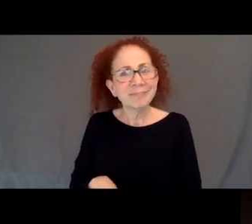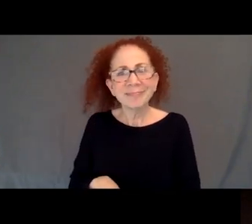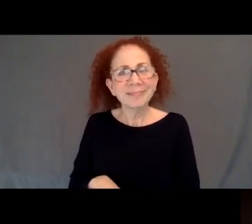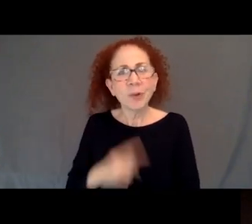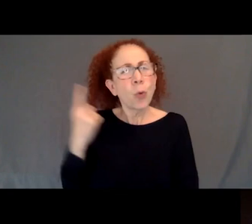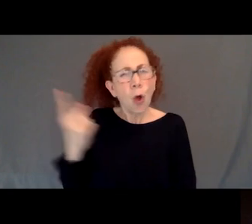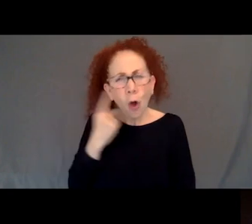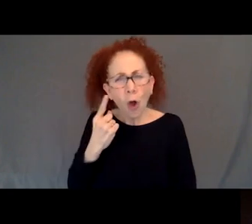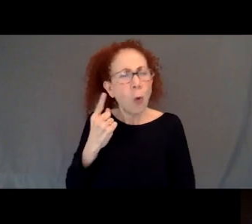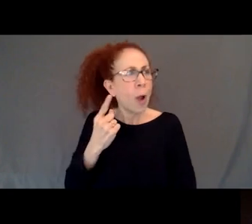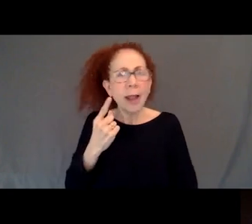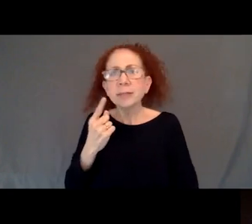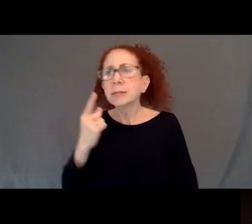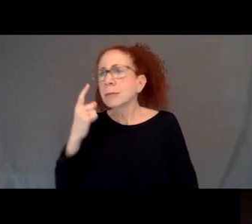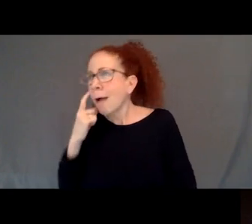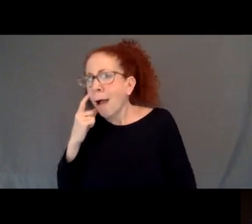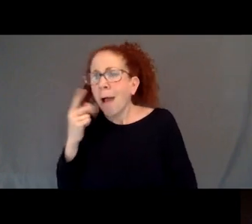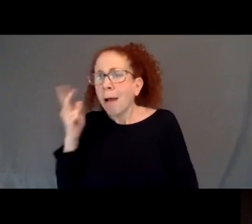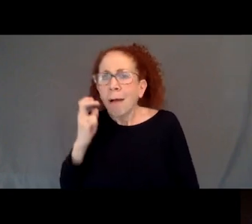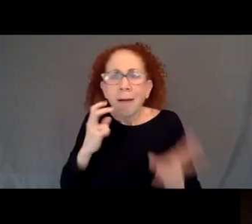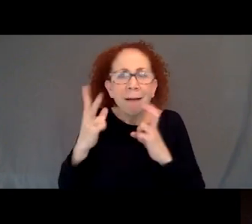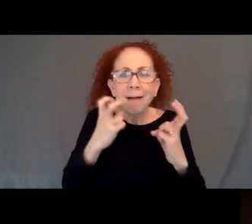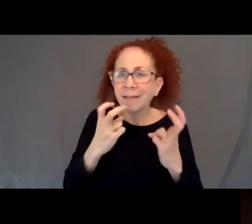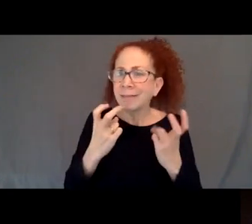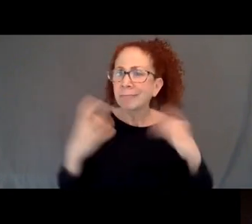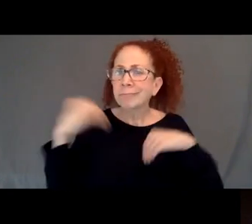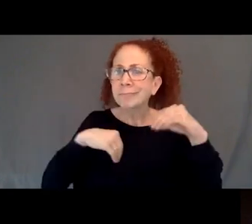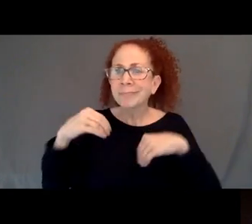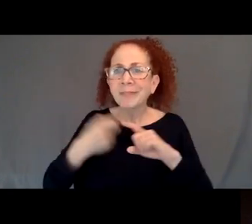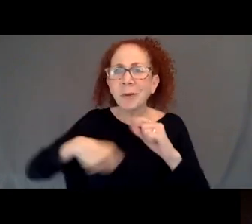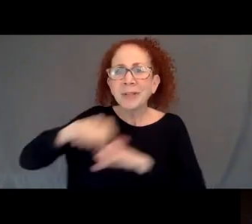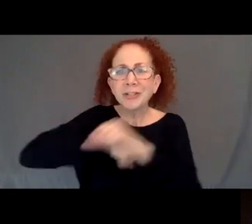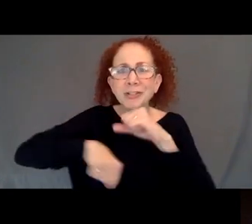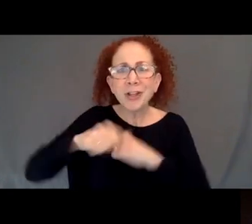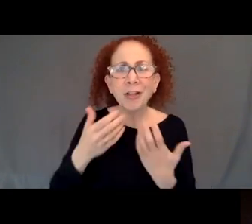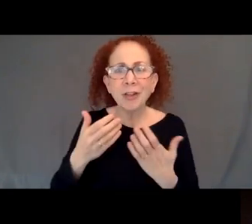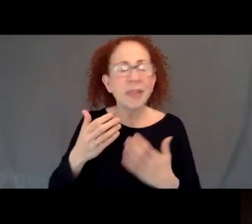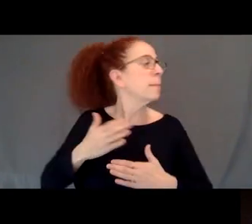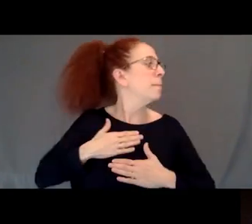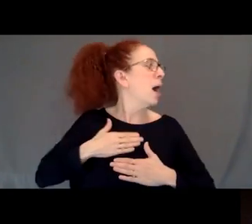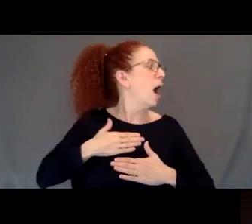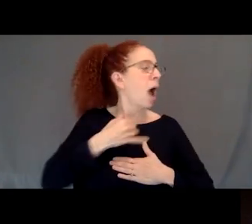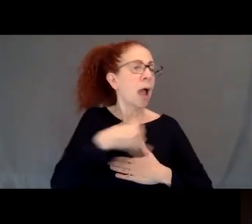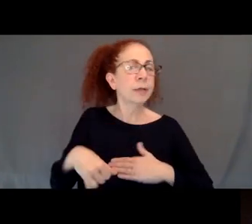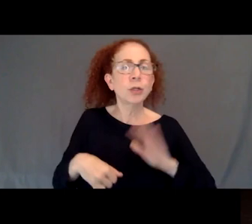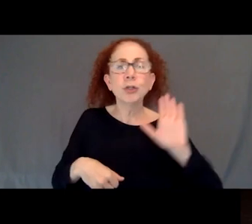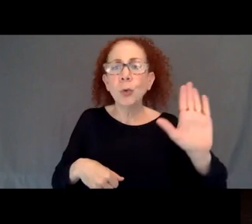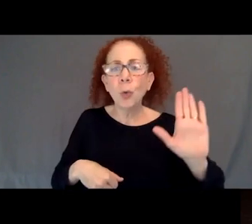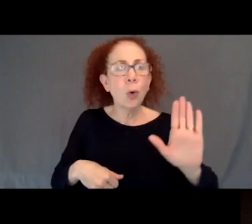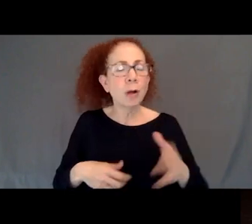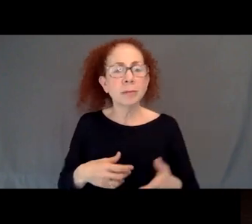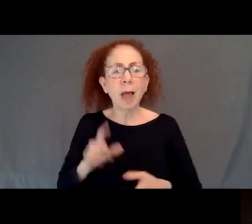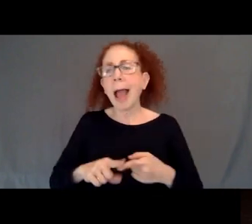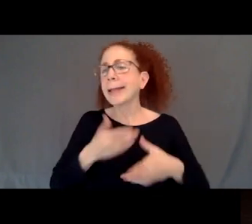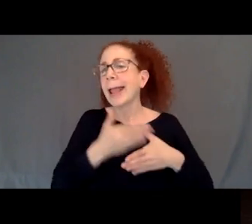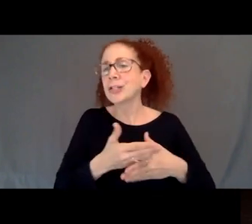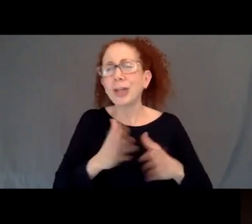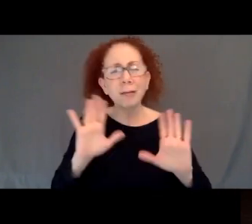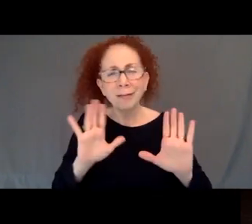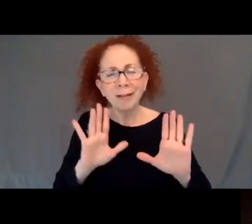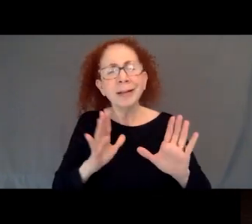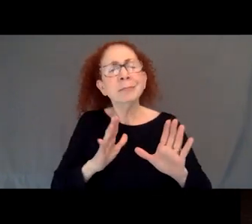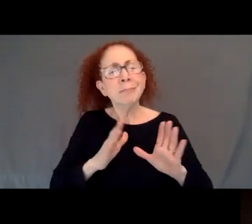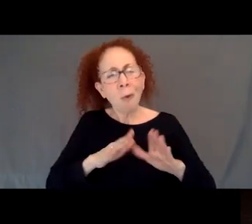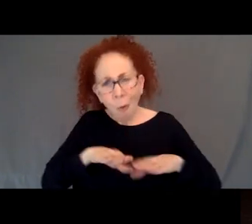we're always pulling from one another, you know? It's not like, oh, this is what I have and I can't share it. It's about giving